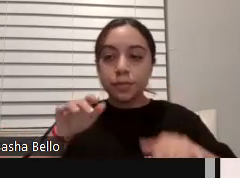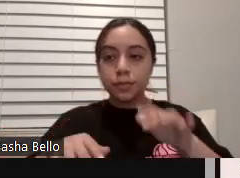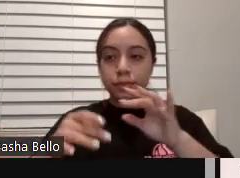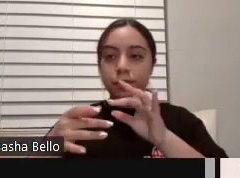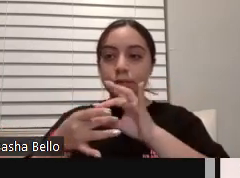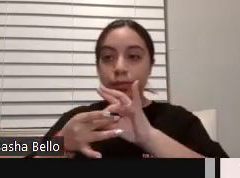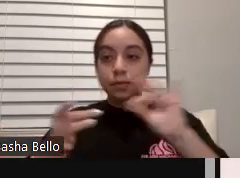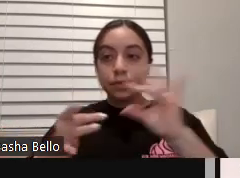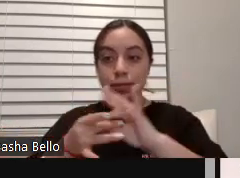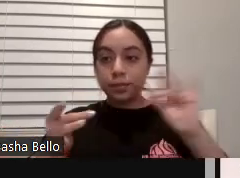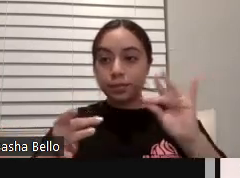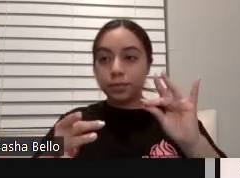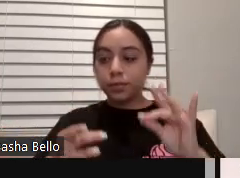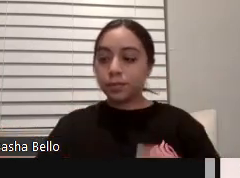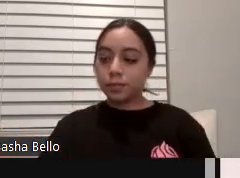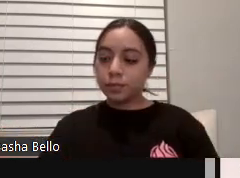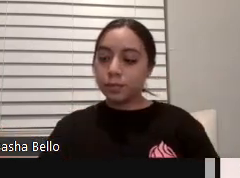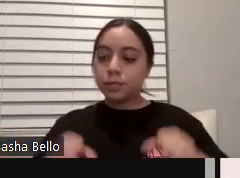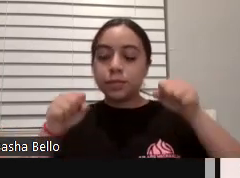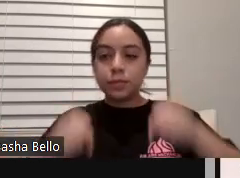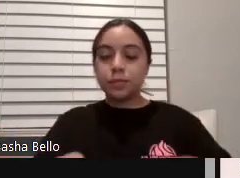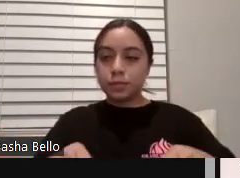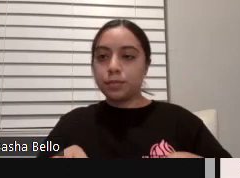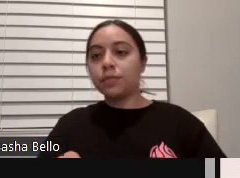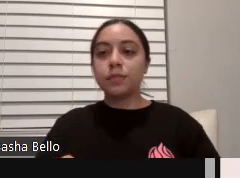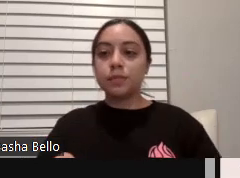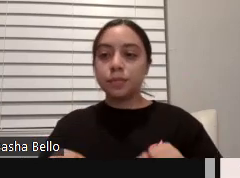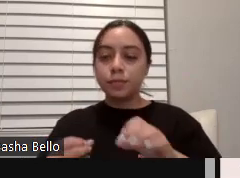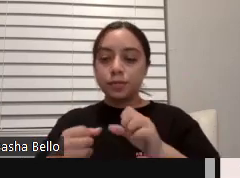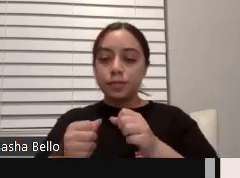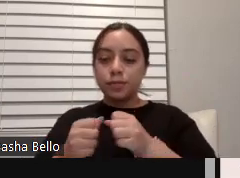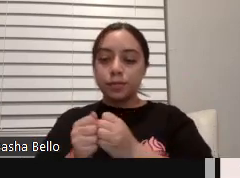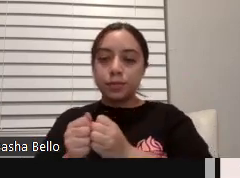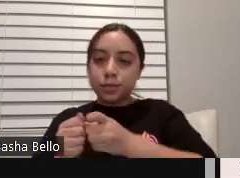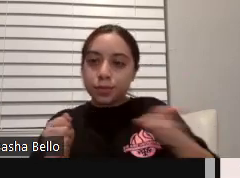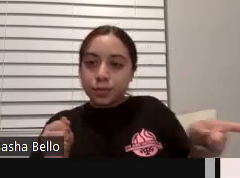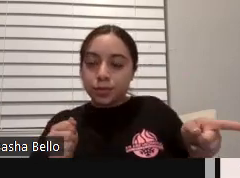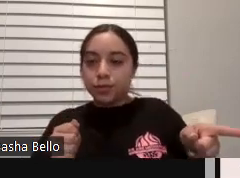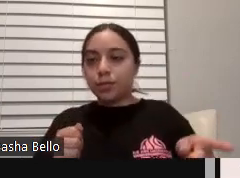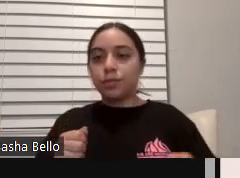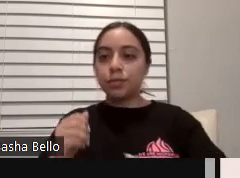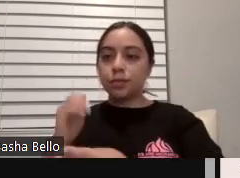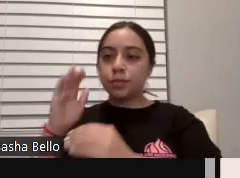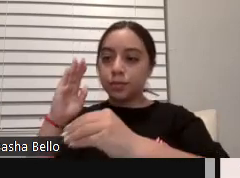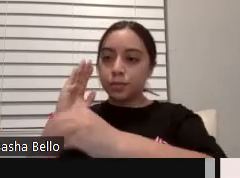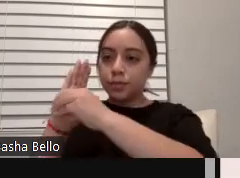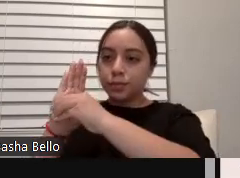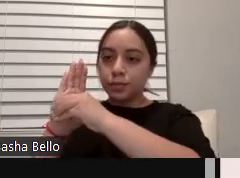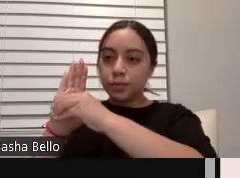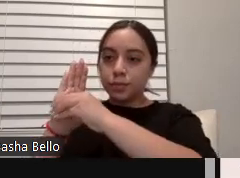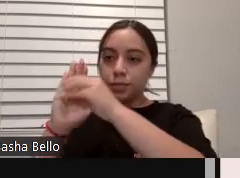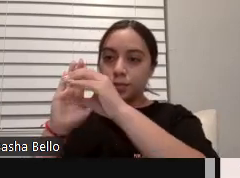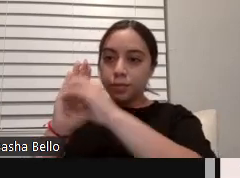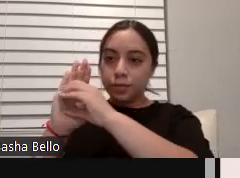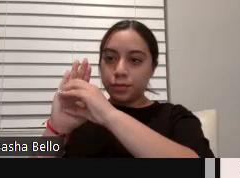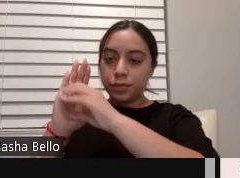You can also send files, contacts, or images on a conversation that you started. When you send a message, you